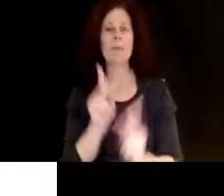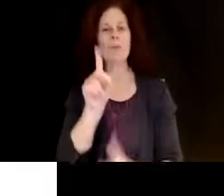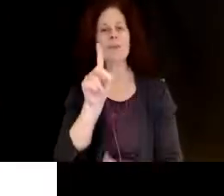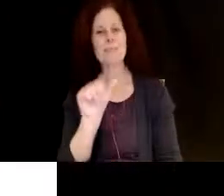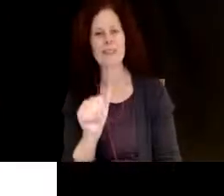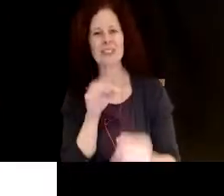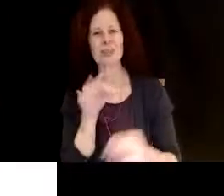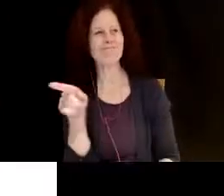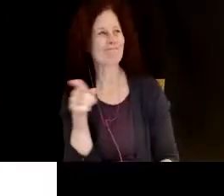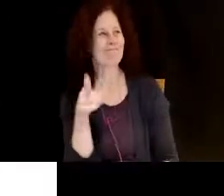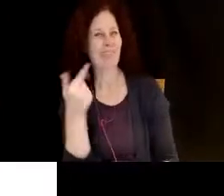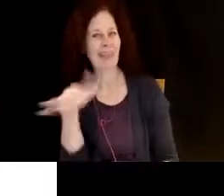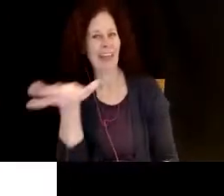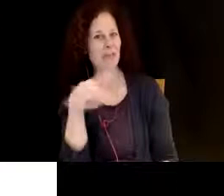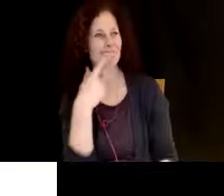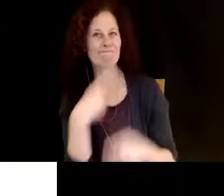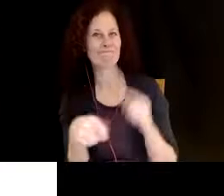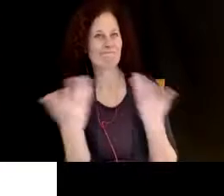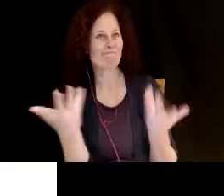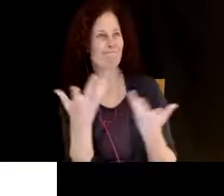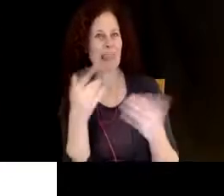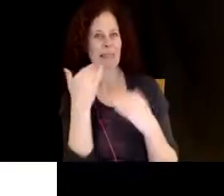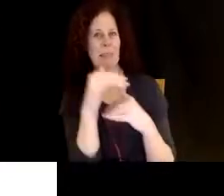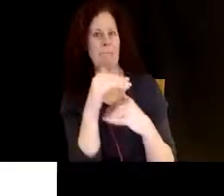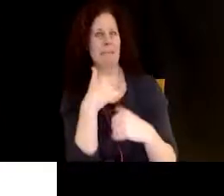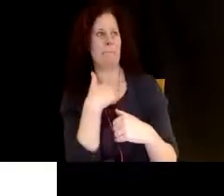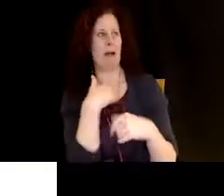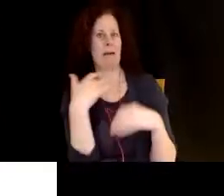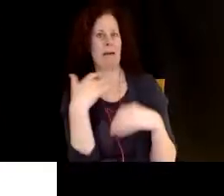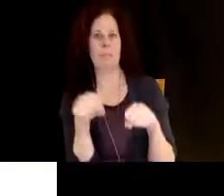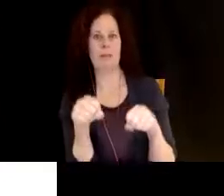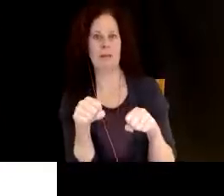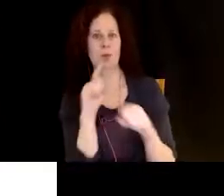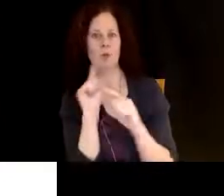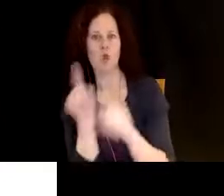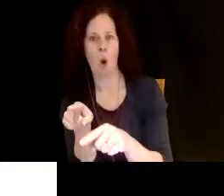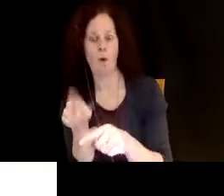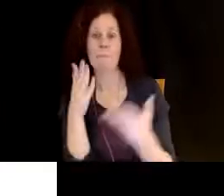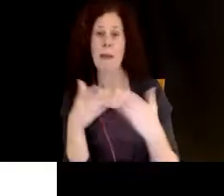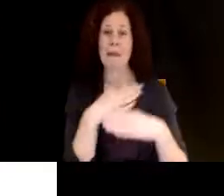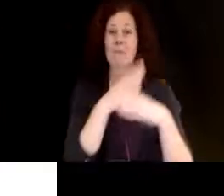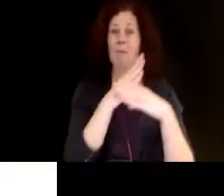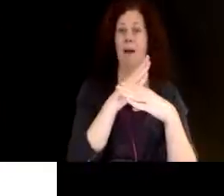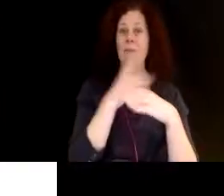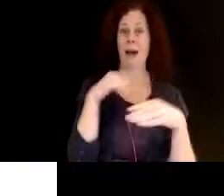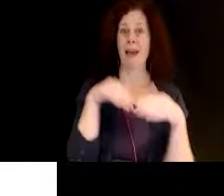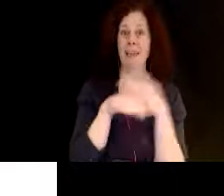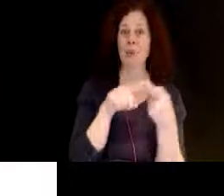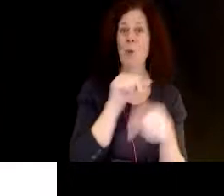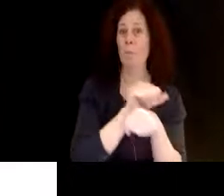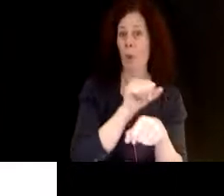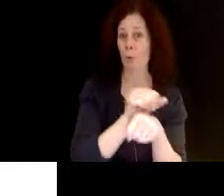mobility, participation, and as we heard yesterday, even access to employment. Next slide.